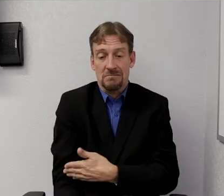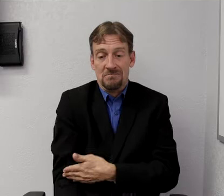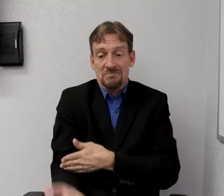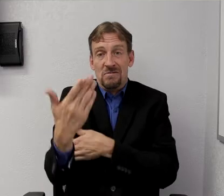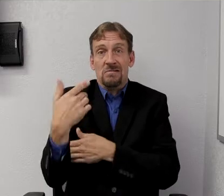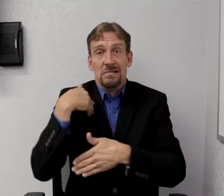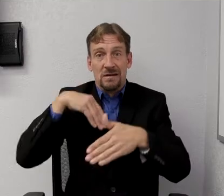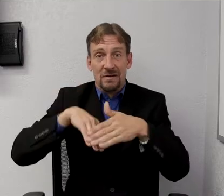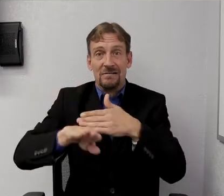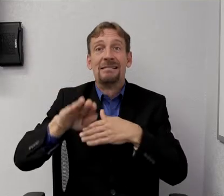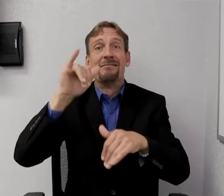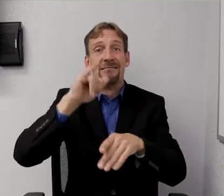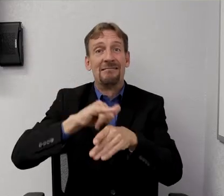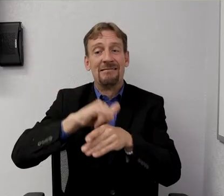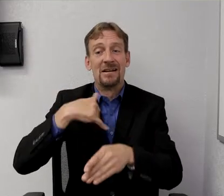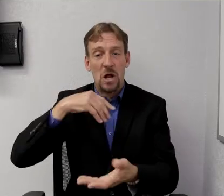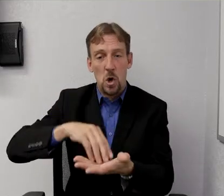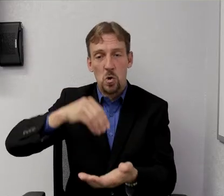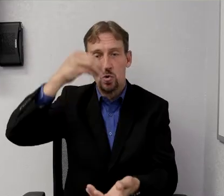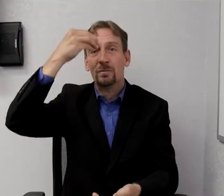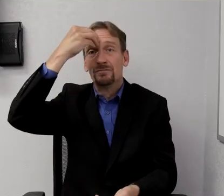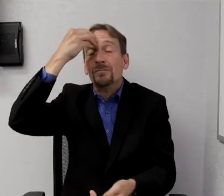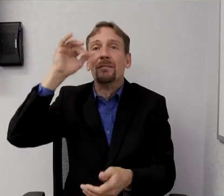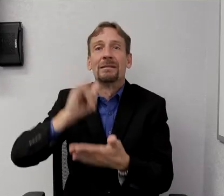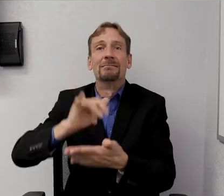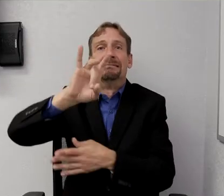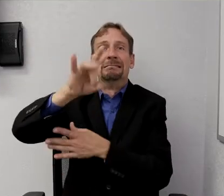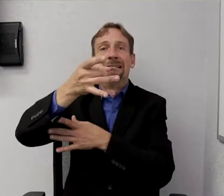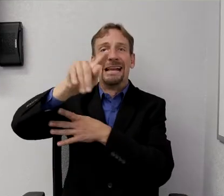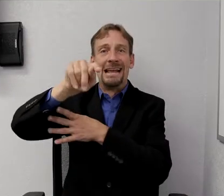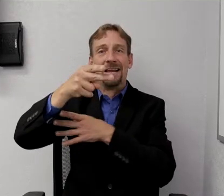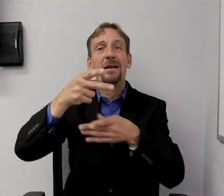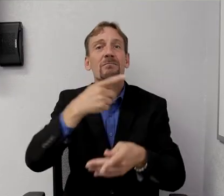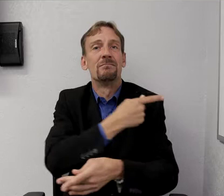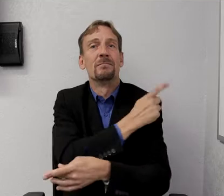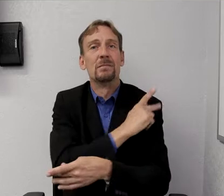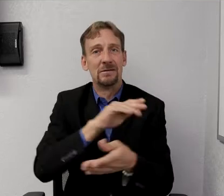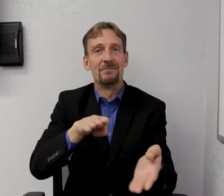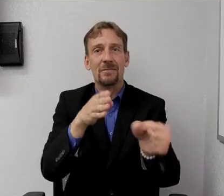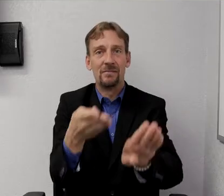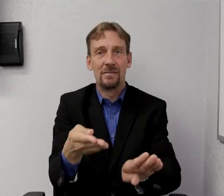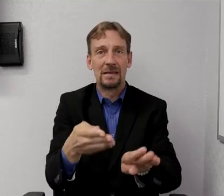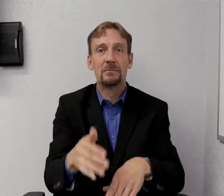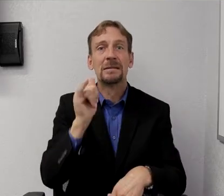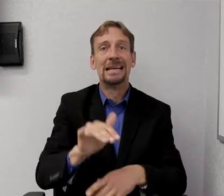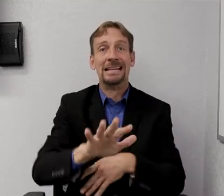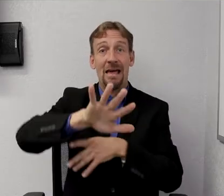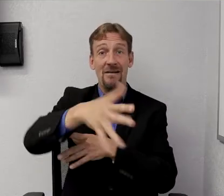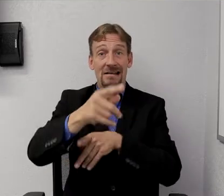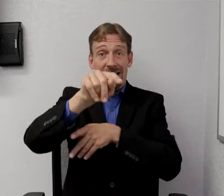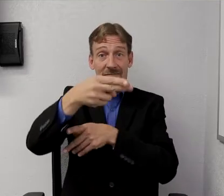Delta earlier this morning and learned that an 8th patient has passed away. It's the 5th